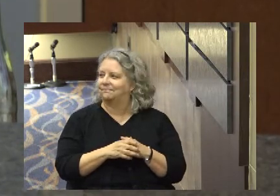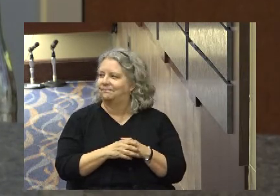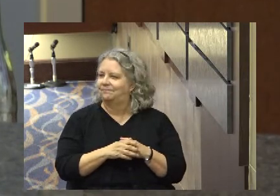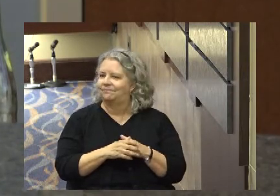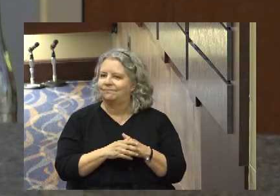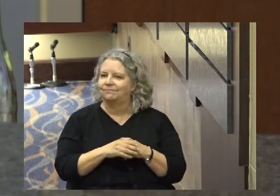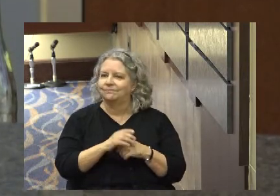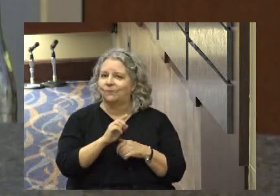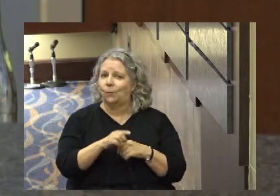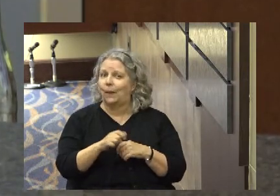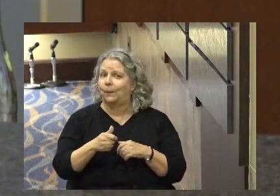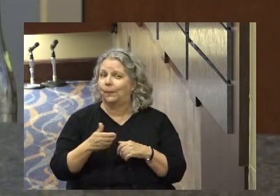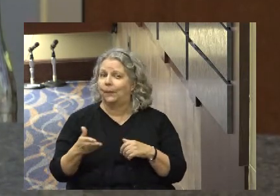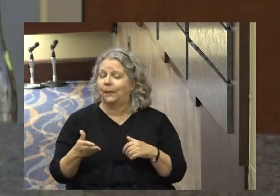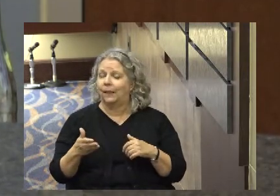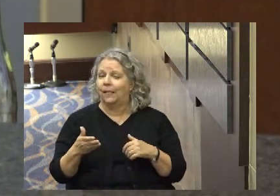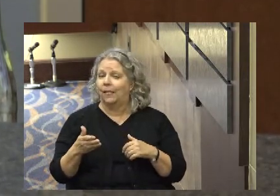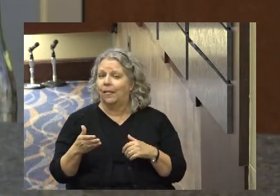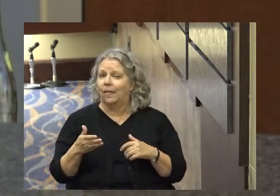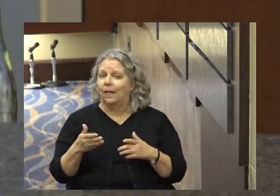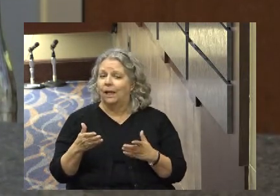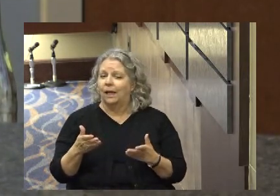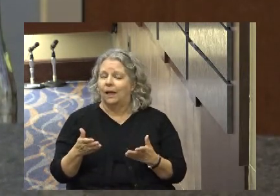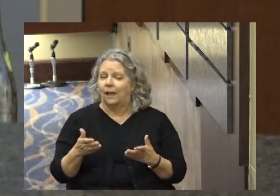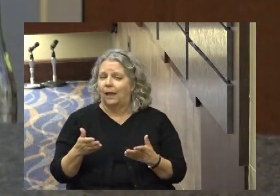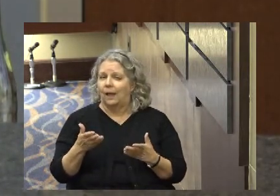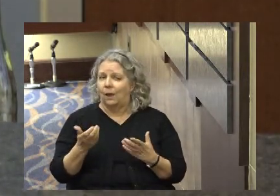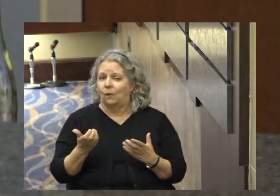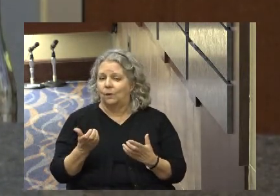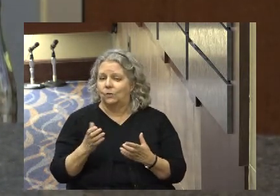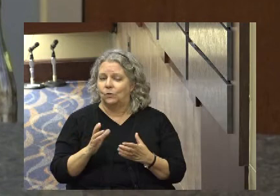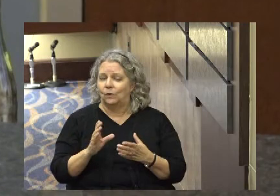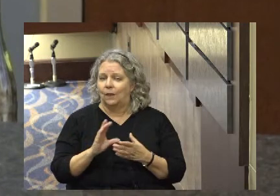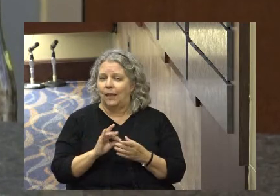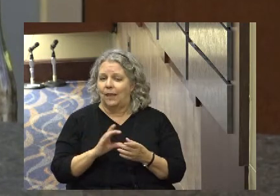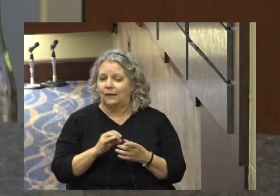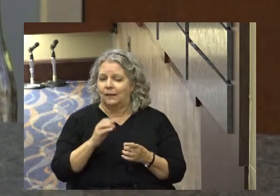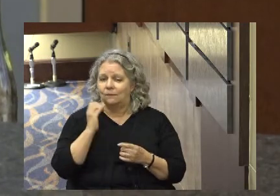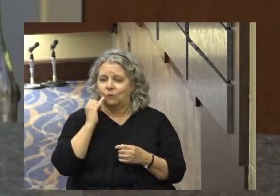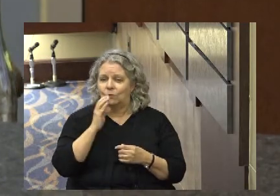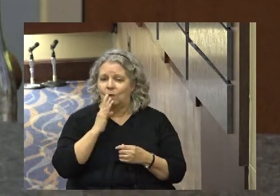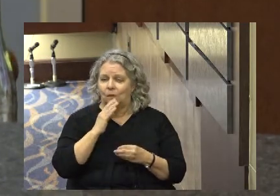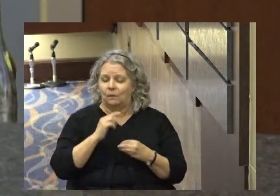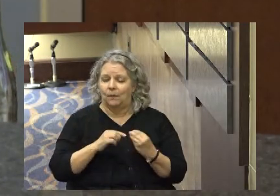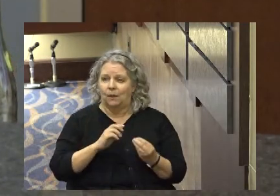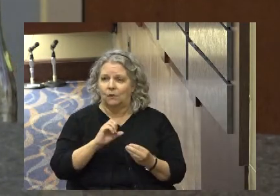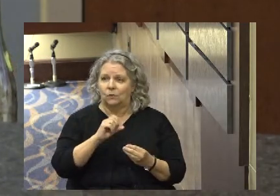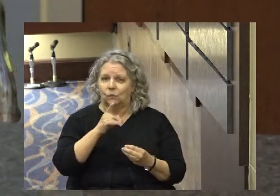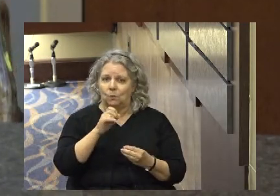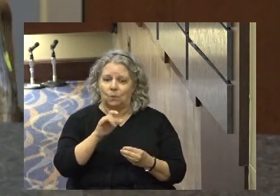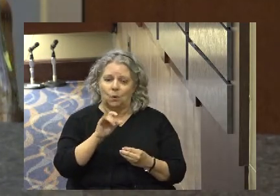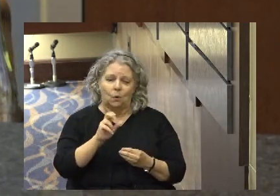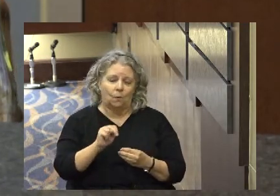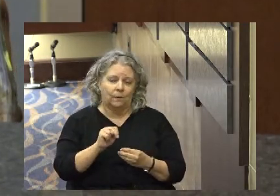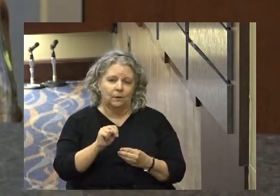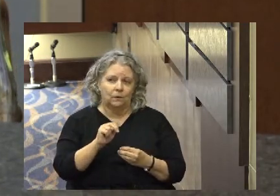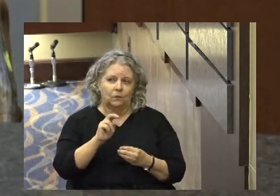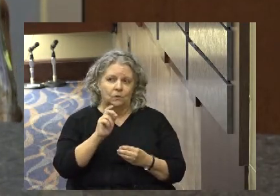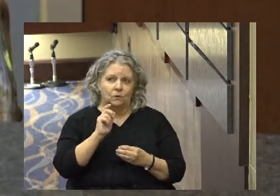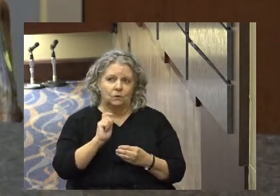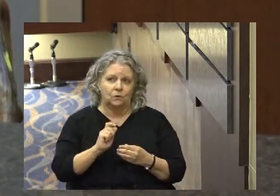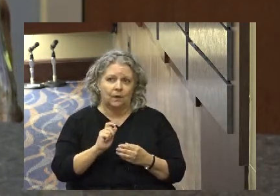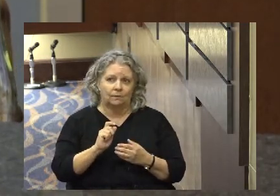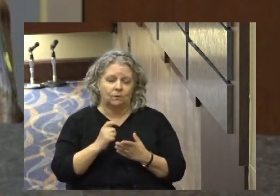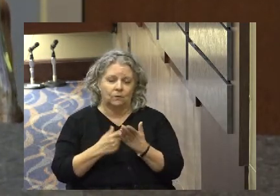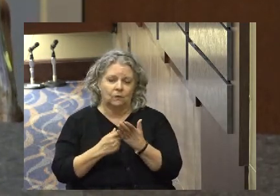The only other thing I will say, since we're on super corny jokes, if you're gonna talk about this, you should have reached back to Debbie Boone and had